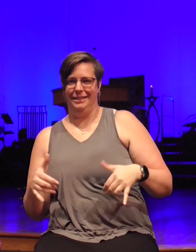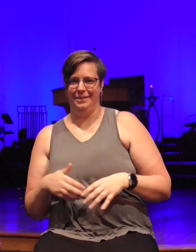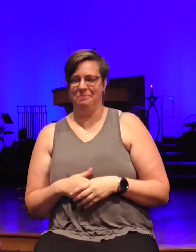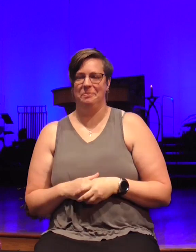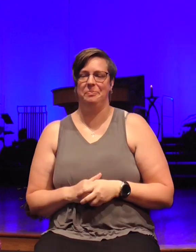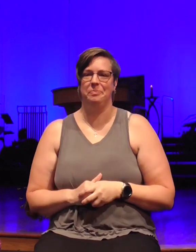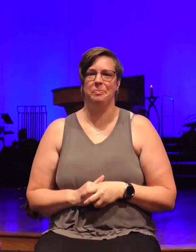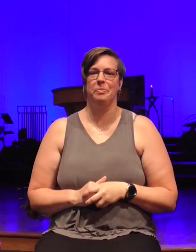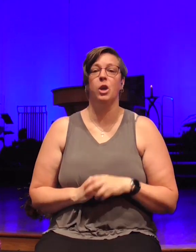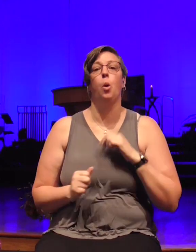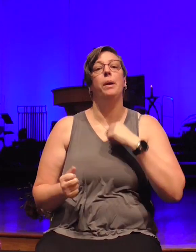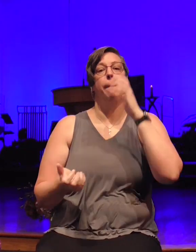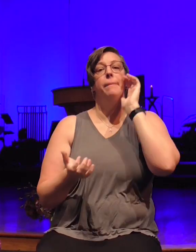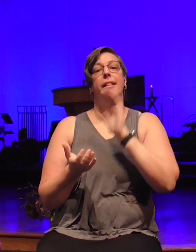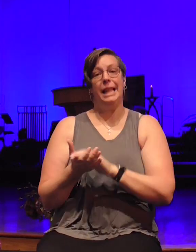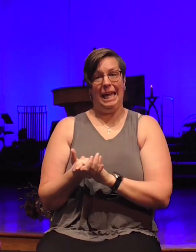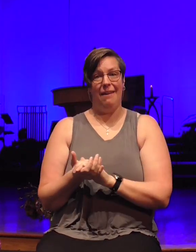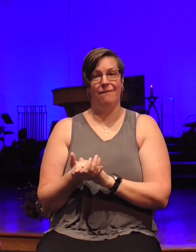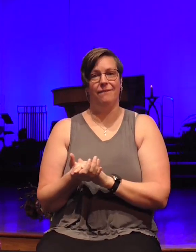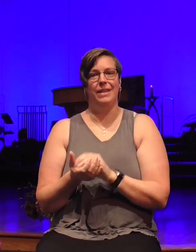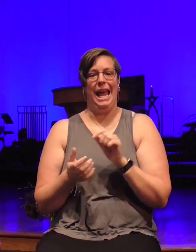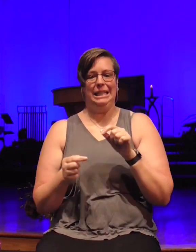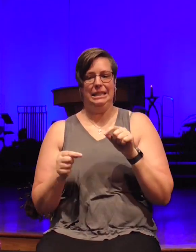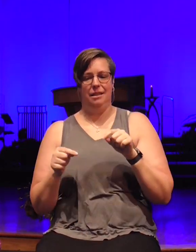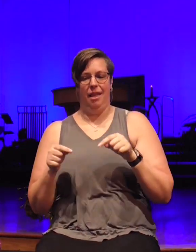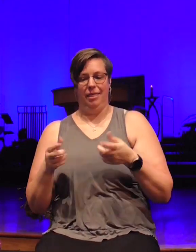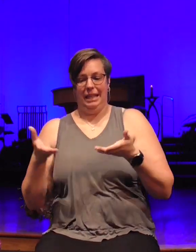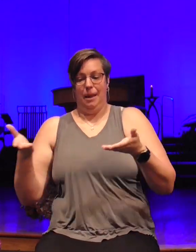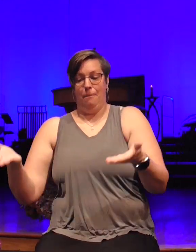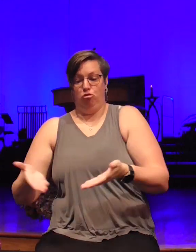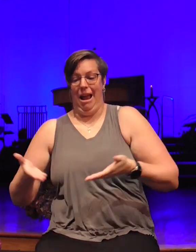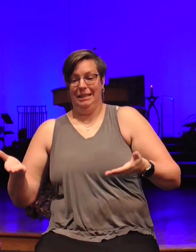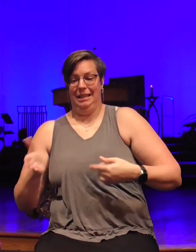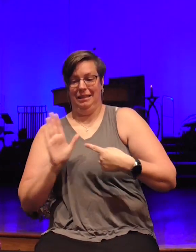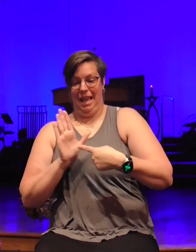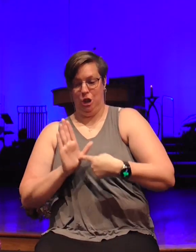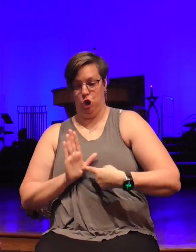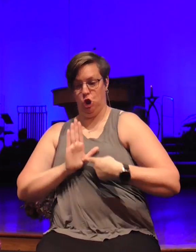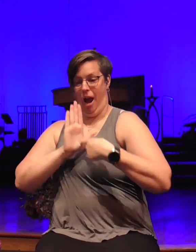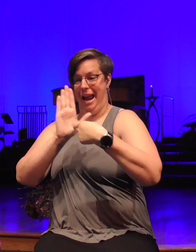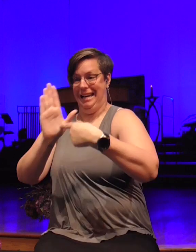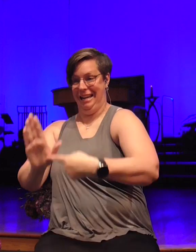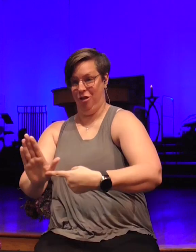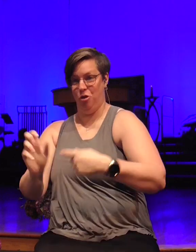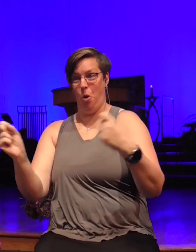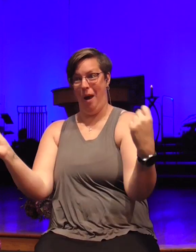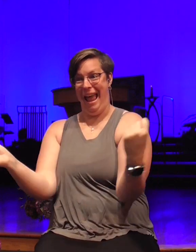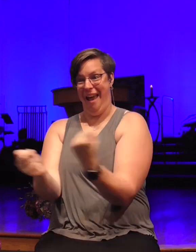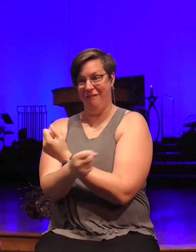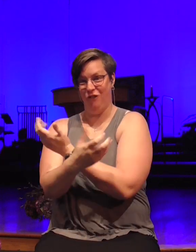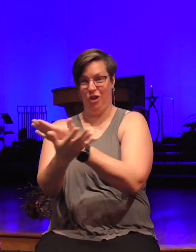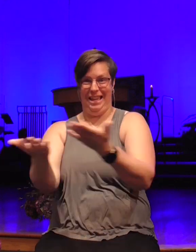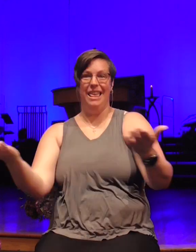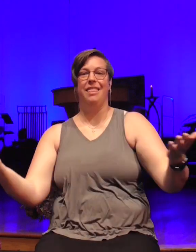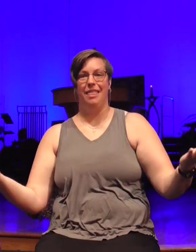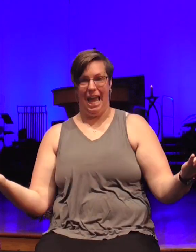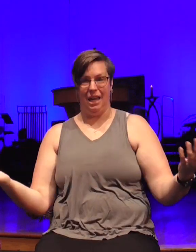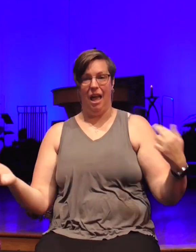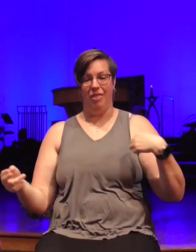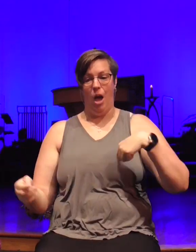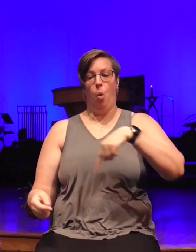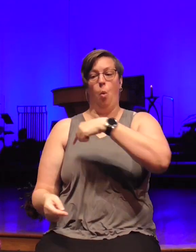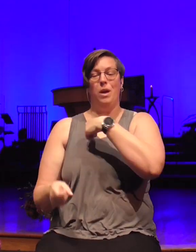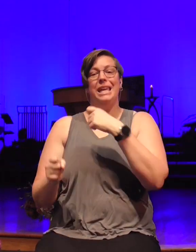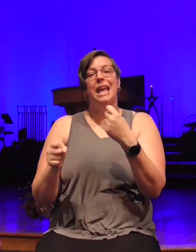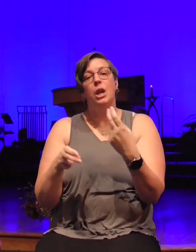We believe that it is this presence that is shining through every being everywhere, and we all get to use it,